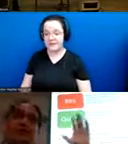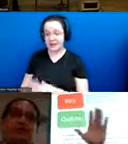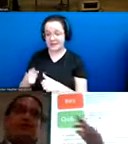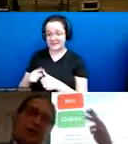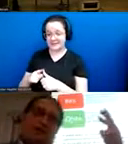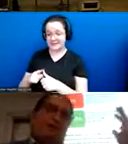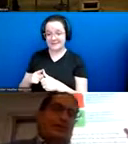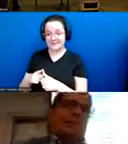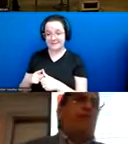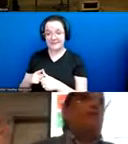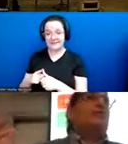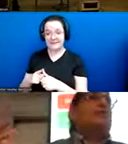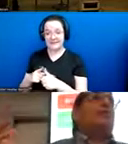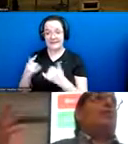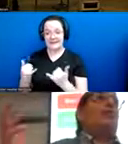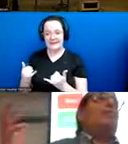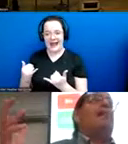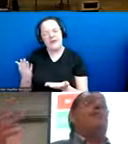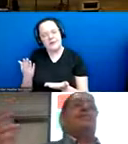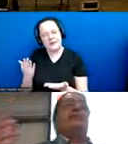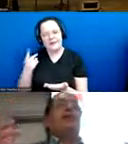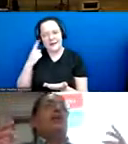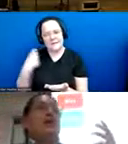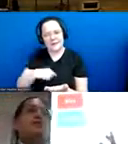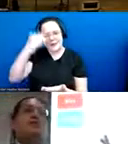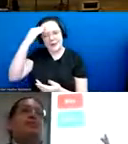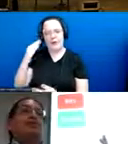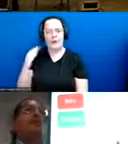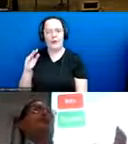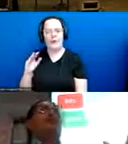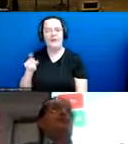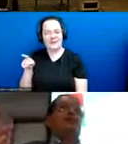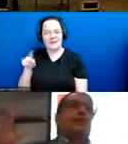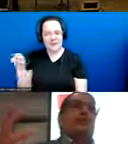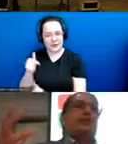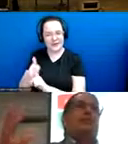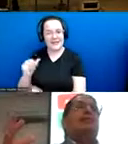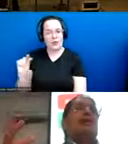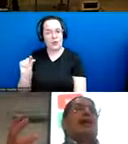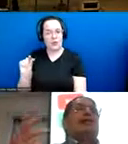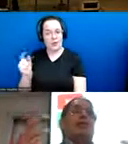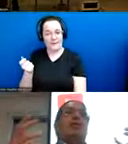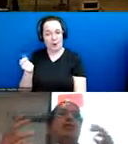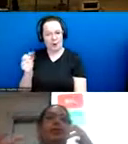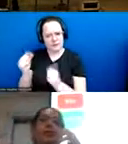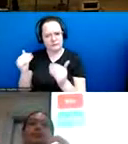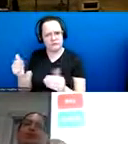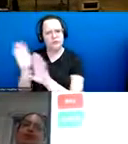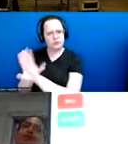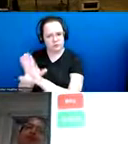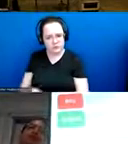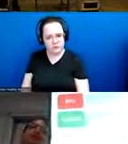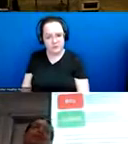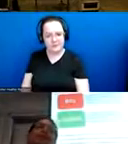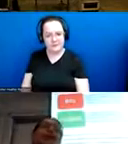now, because we know and love photons because they are quantum particles, we can actually put them into superpositions, right? And then what we want to do is to